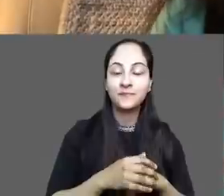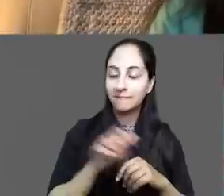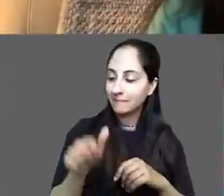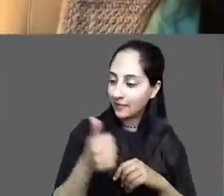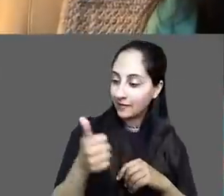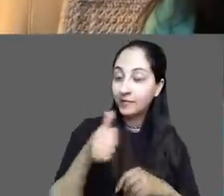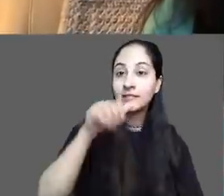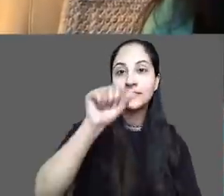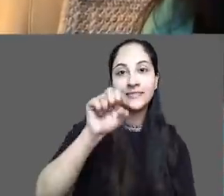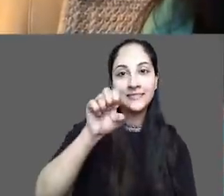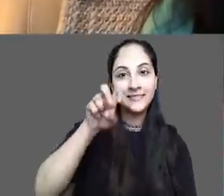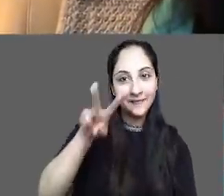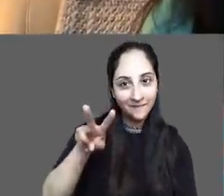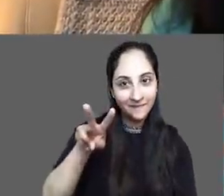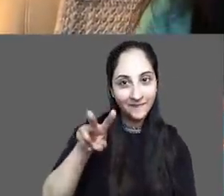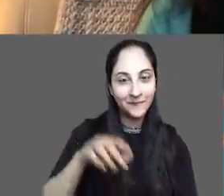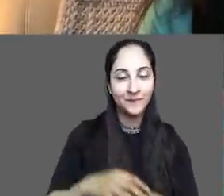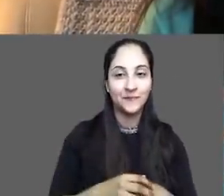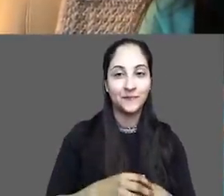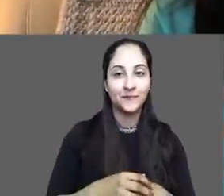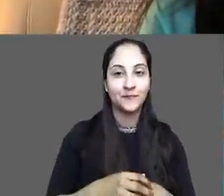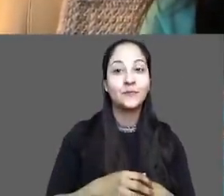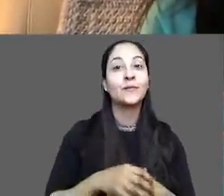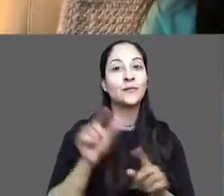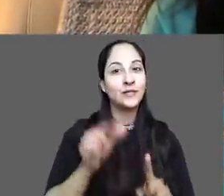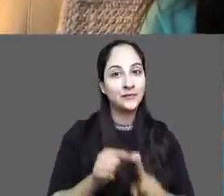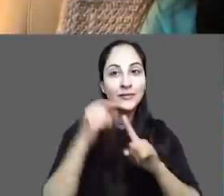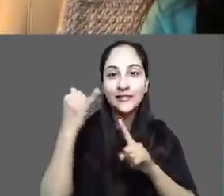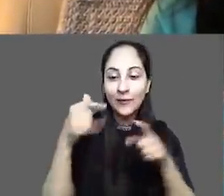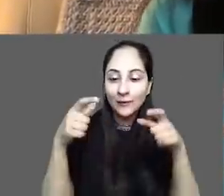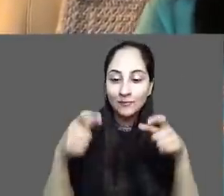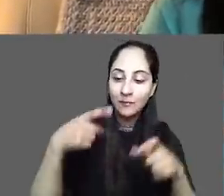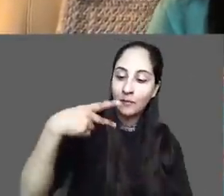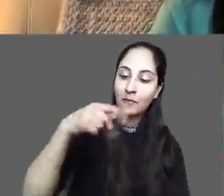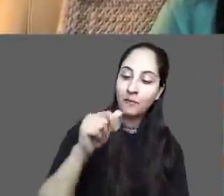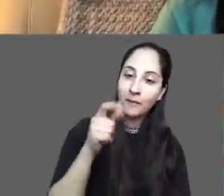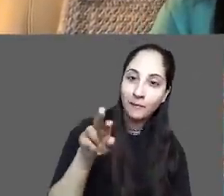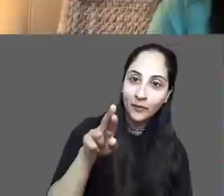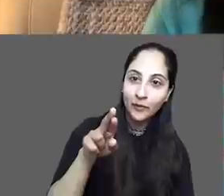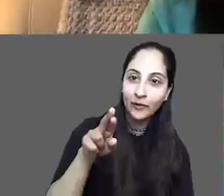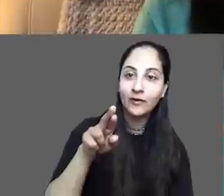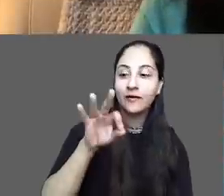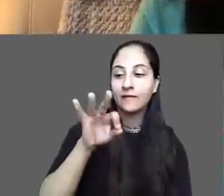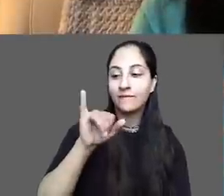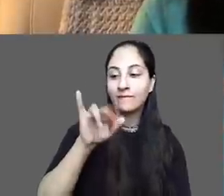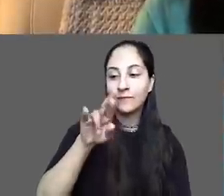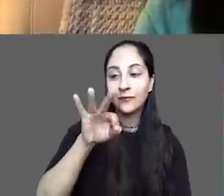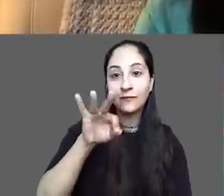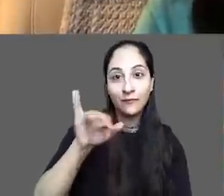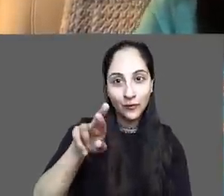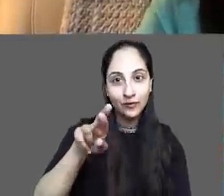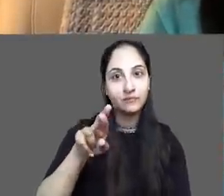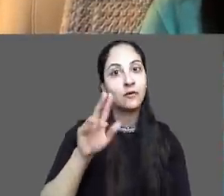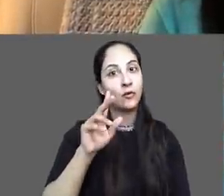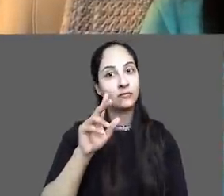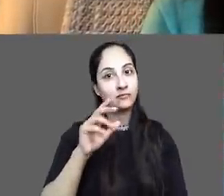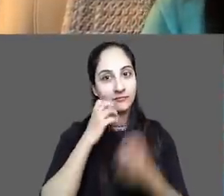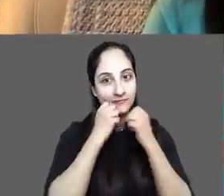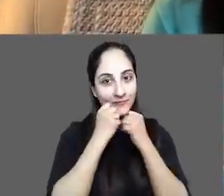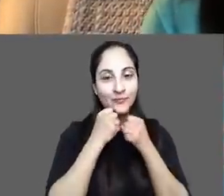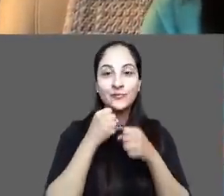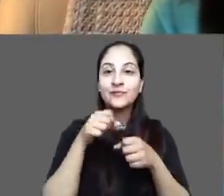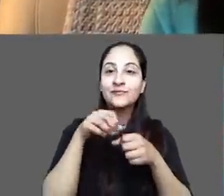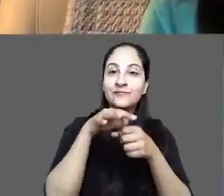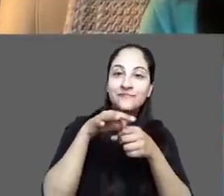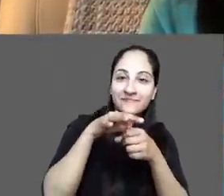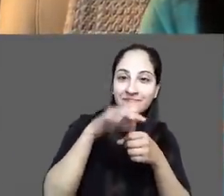biryani, vegetable samosas, what else? Sev, and we have to have some papar or